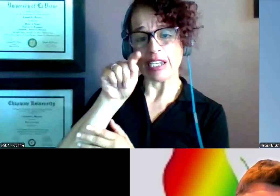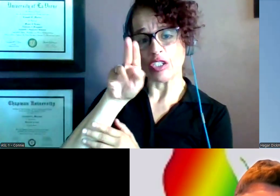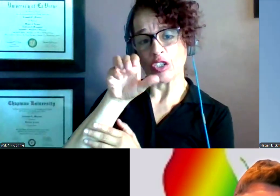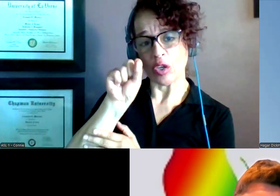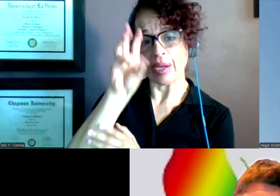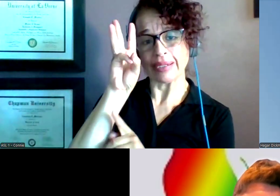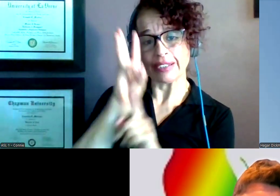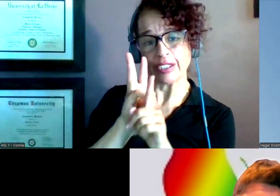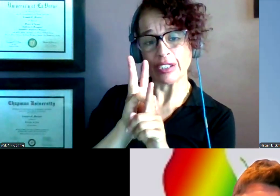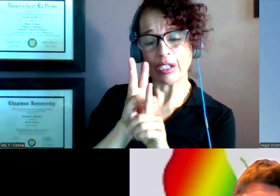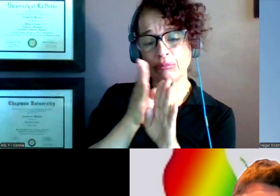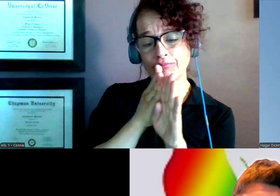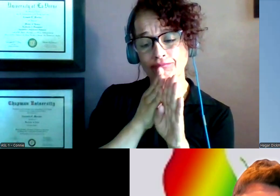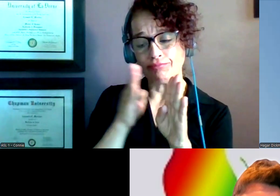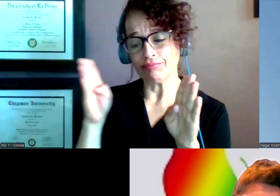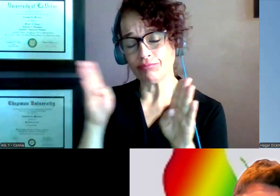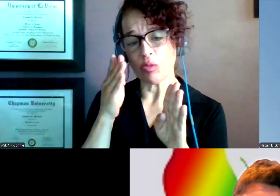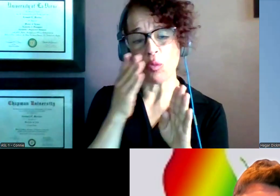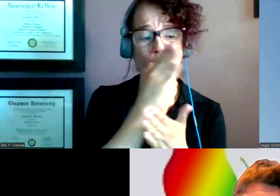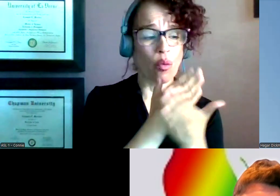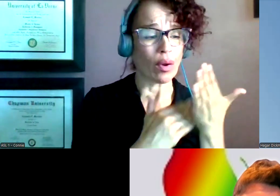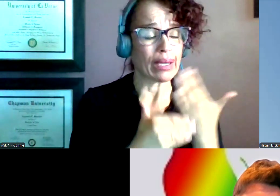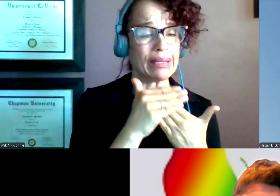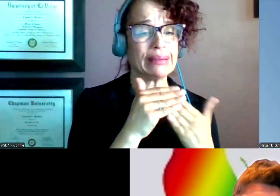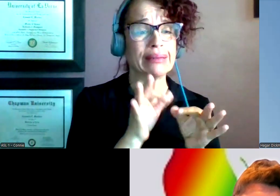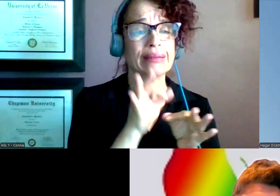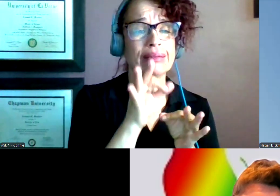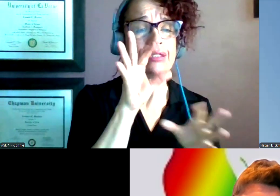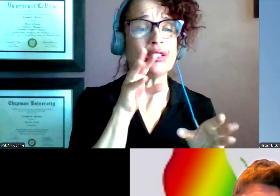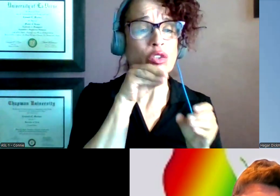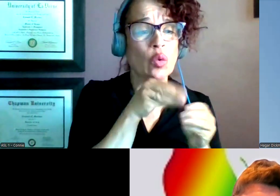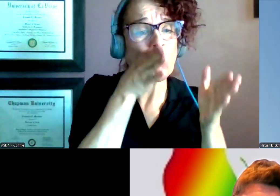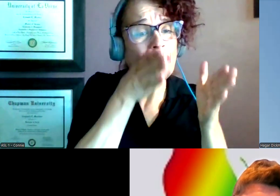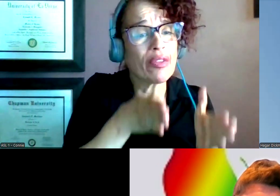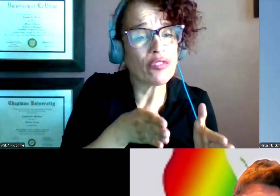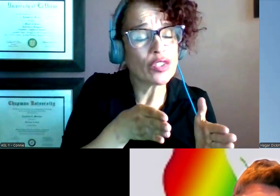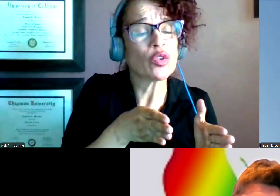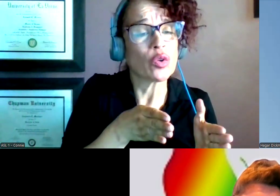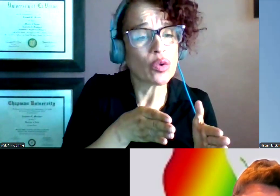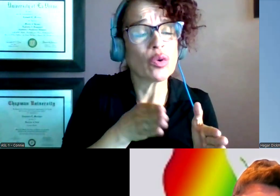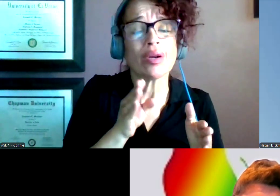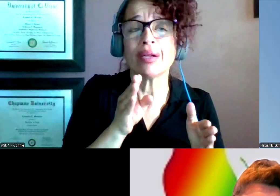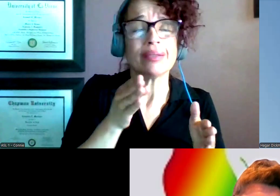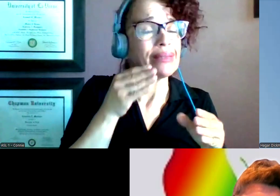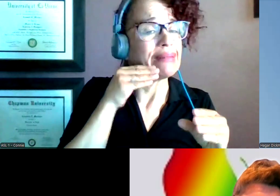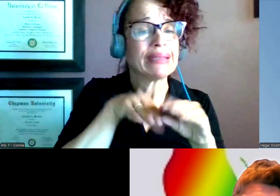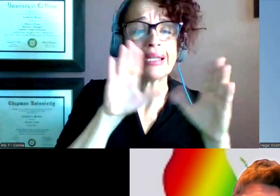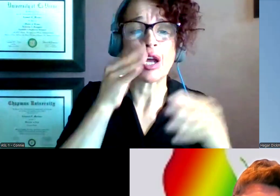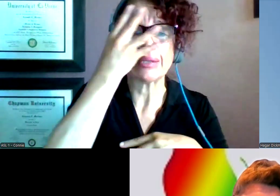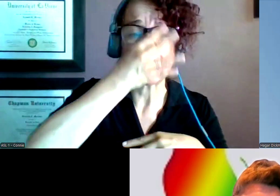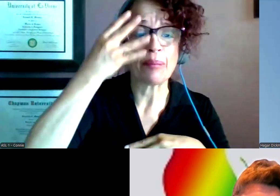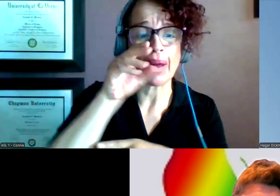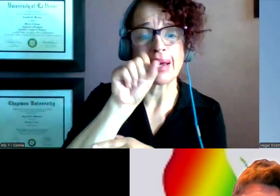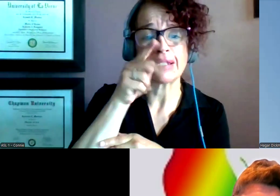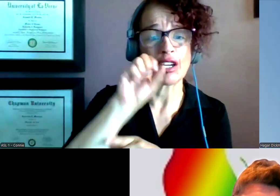a 6-month grace period on the one hand, but with an expansion to including individuals with this unsatisfactory immigration status,